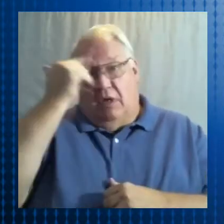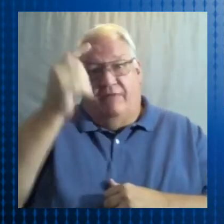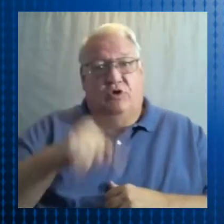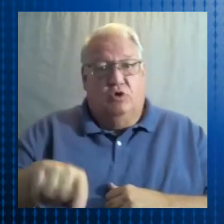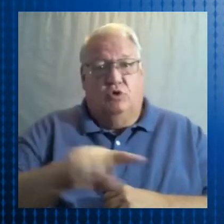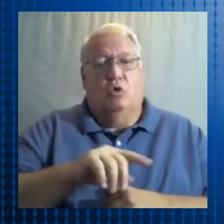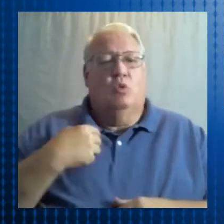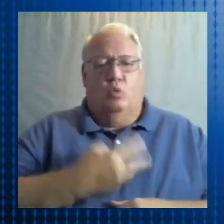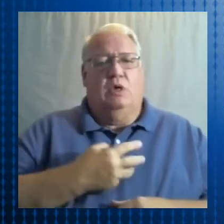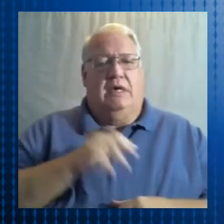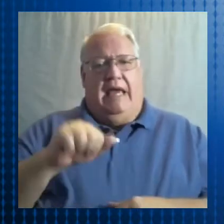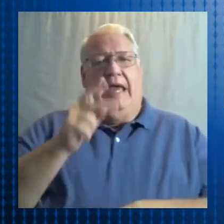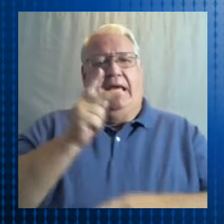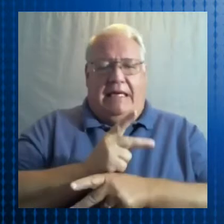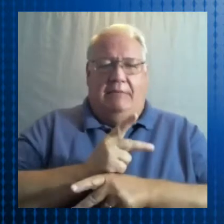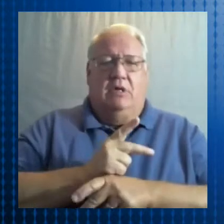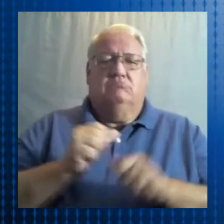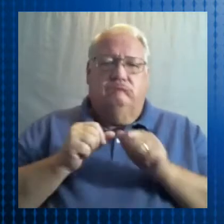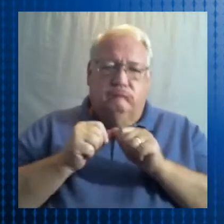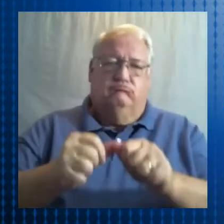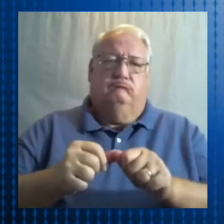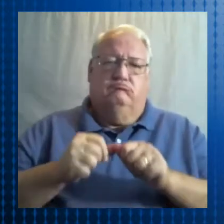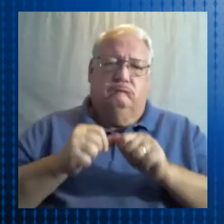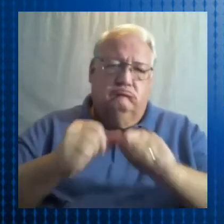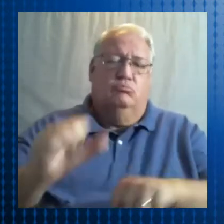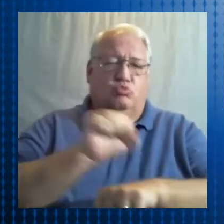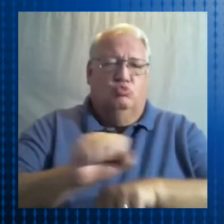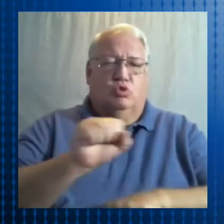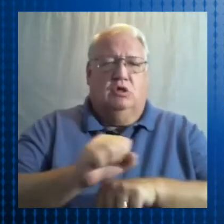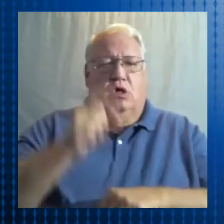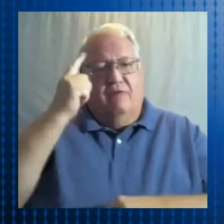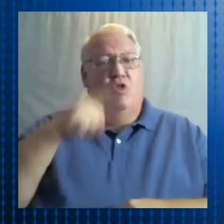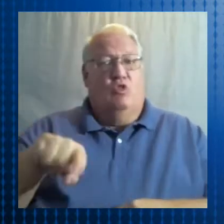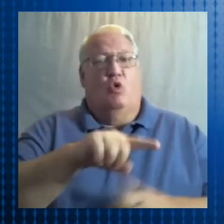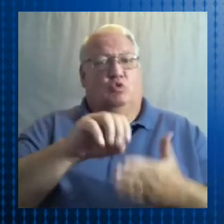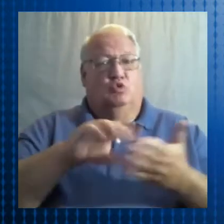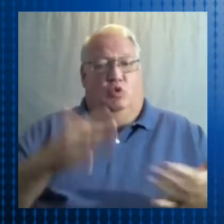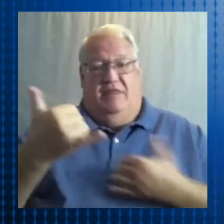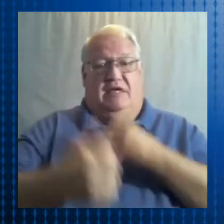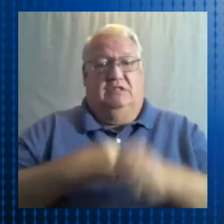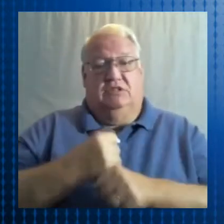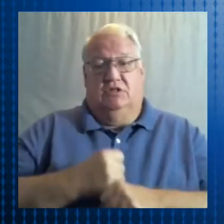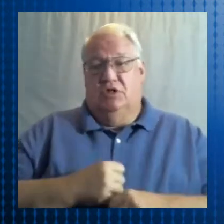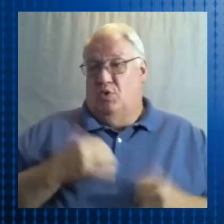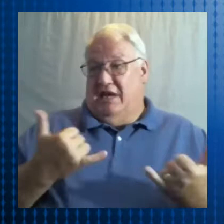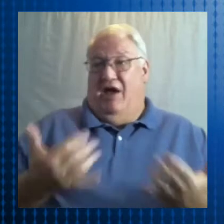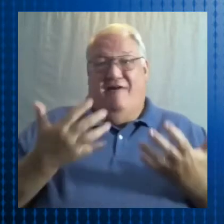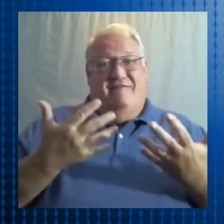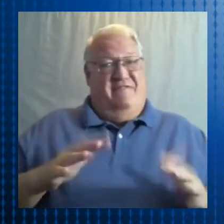been able to keep pushing forward for our scholars this year. As we wrap up the end of the school year,